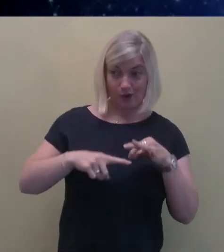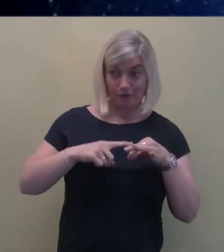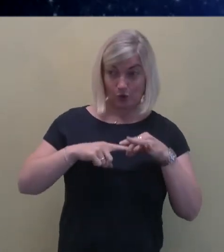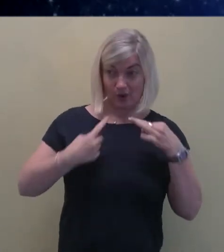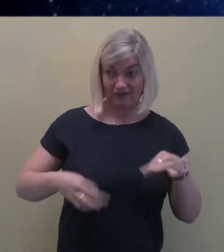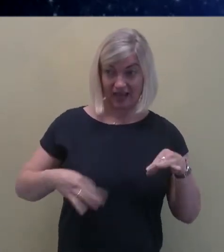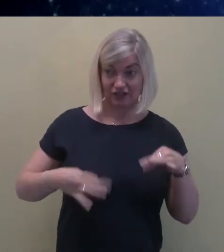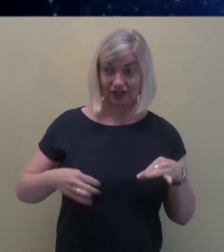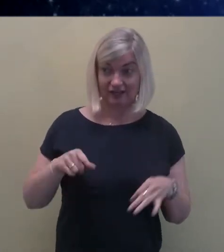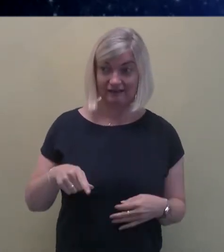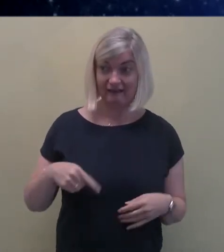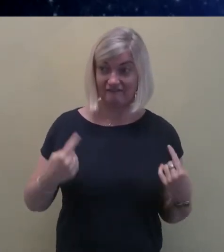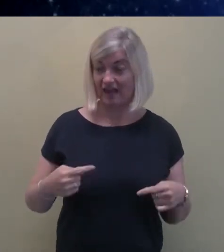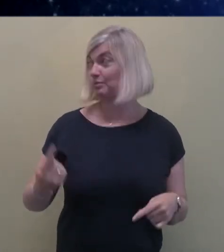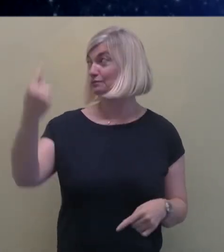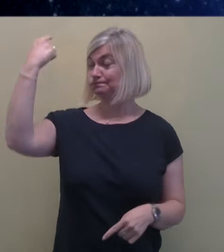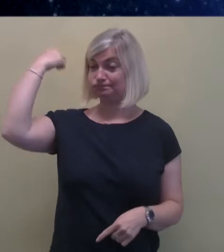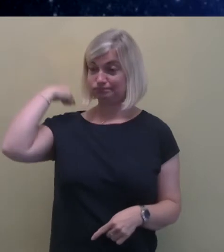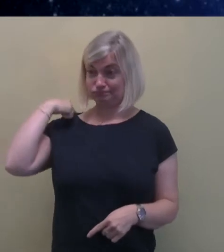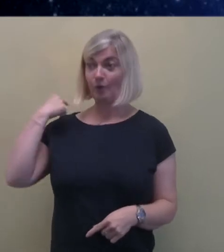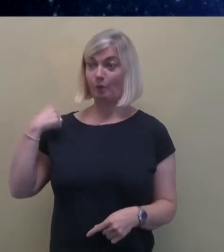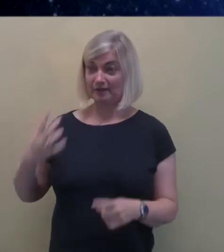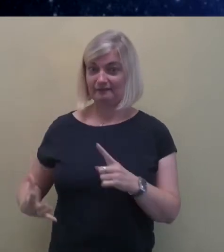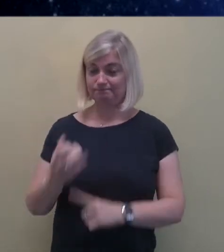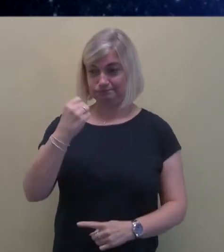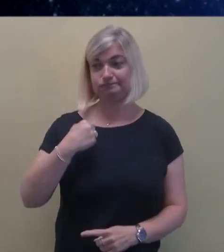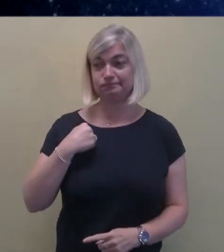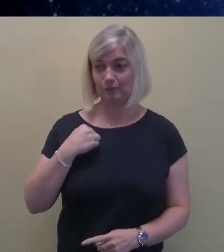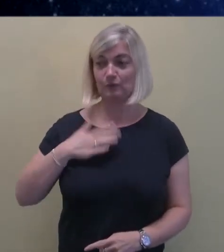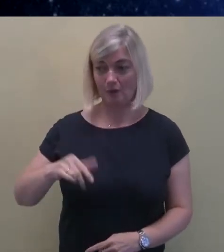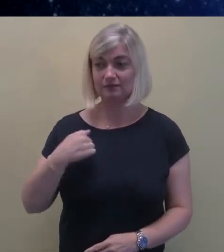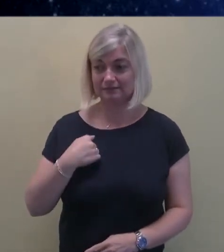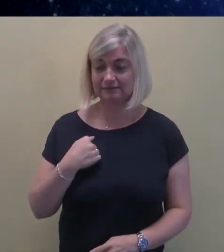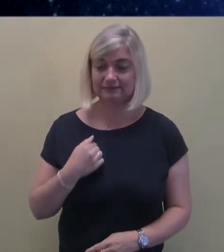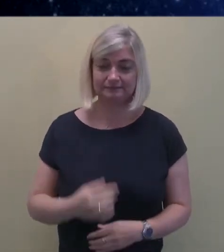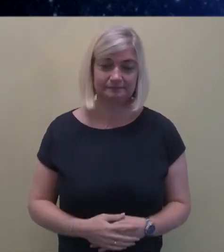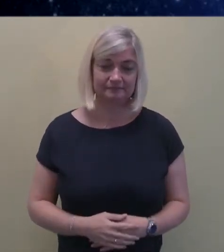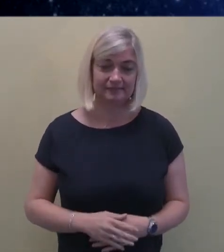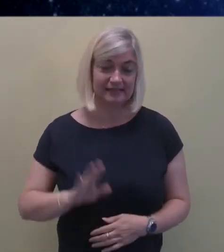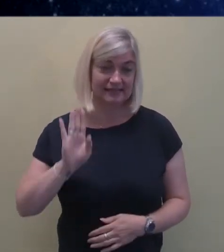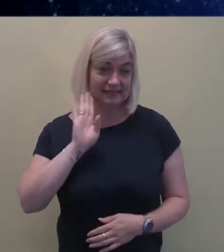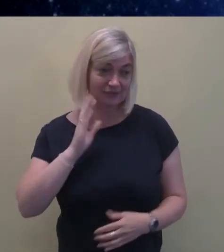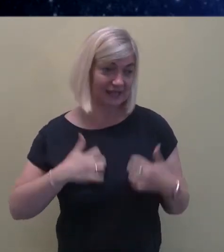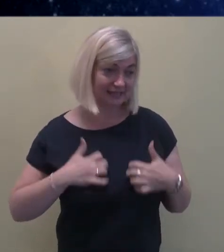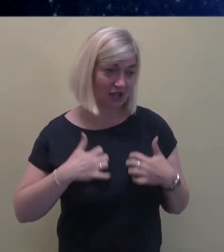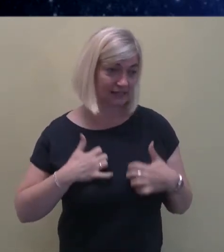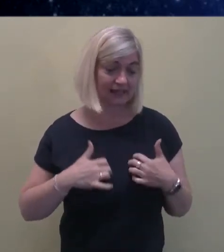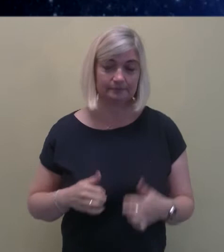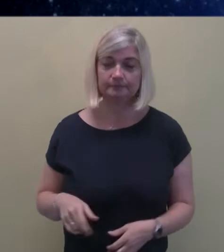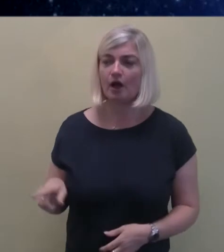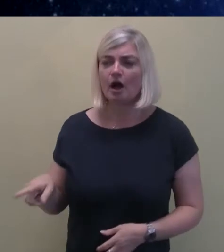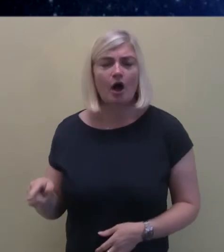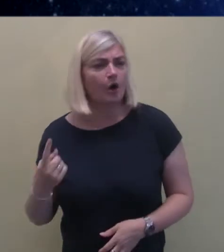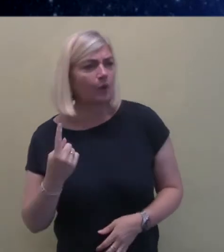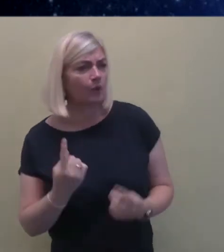with industry skills that you're going to be, you will feel that you already know most of the things that you have done in college when you jump